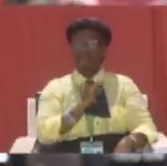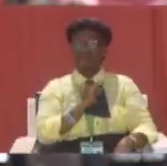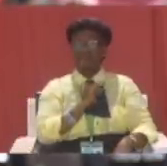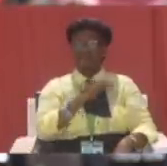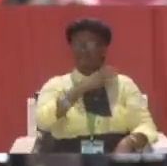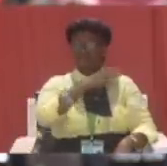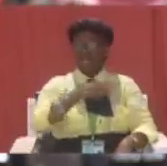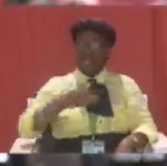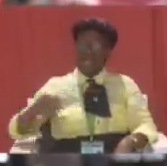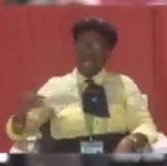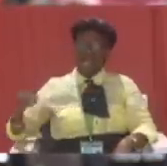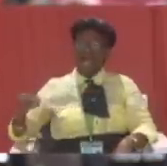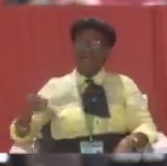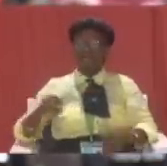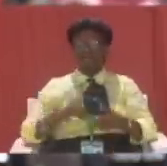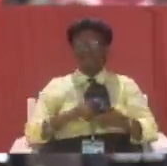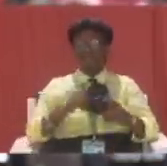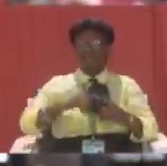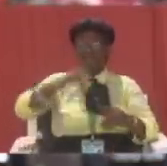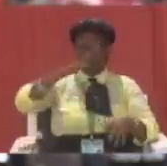and then my children,